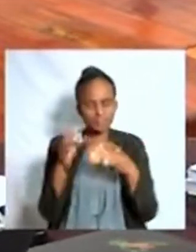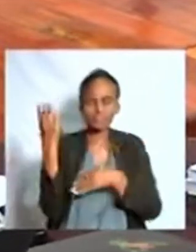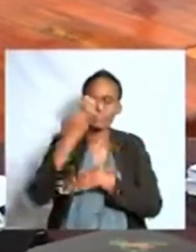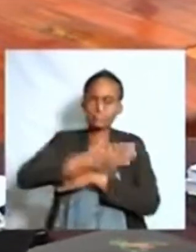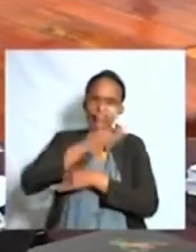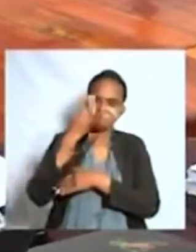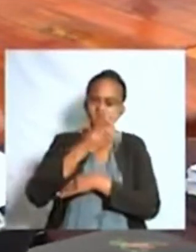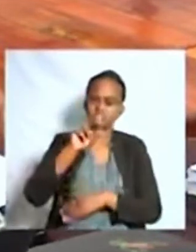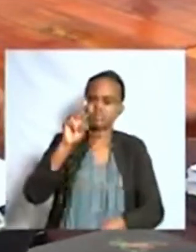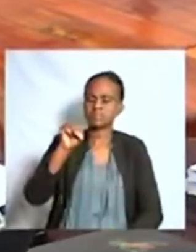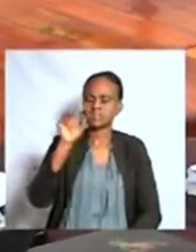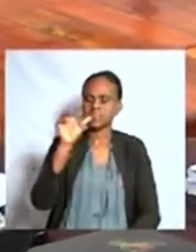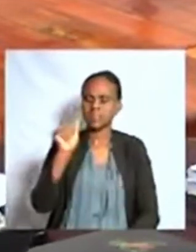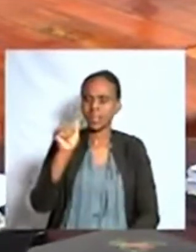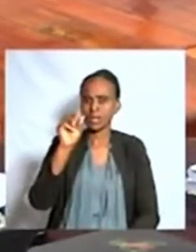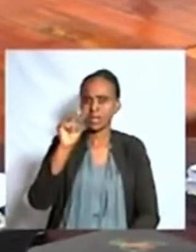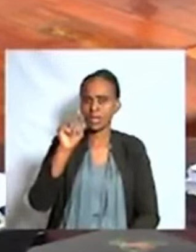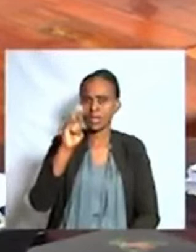along Nambuluma Road.